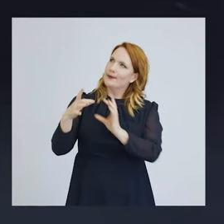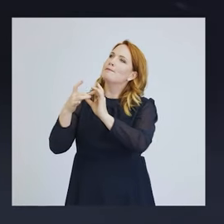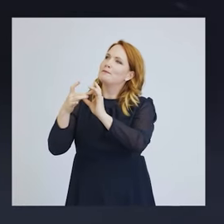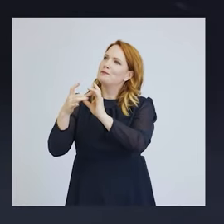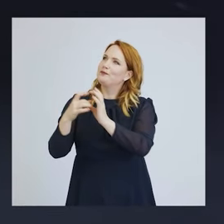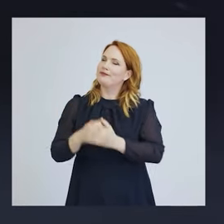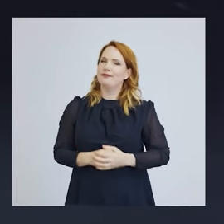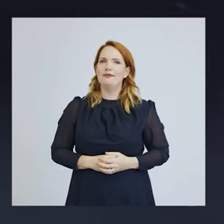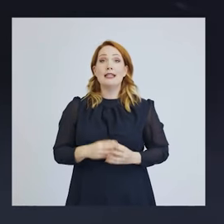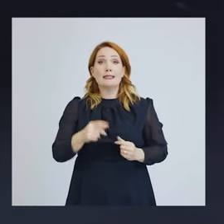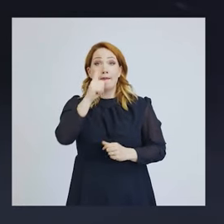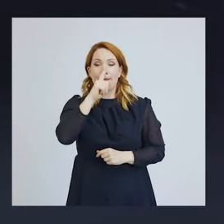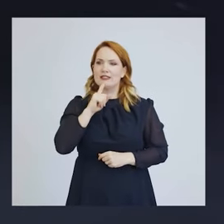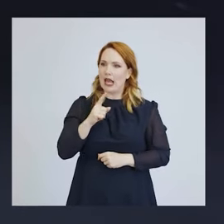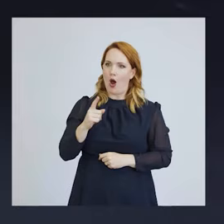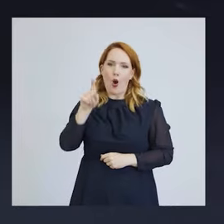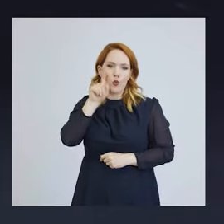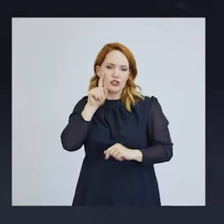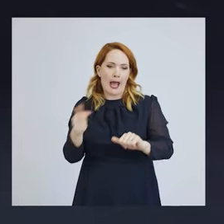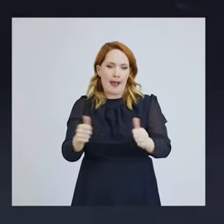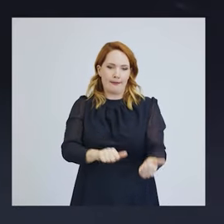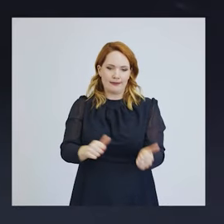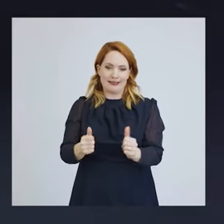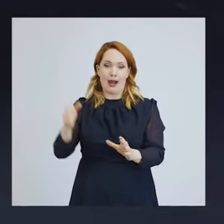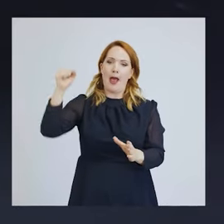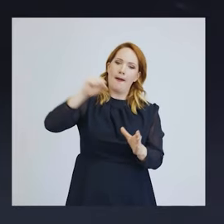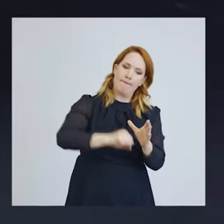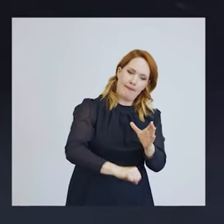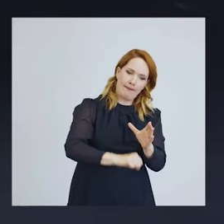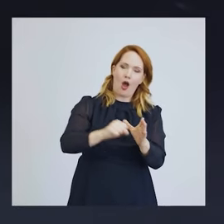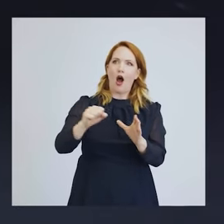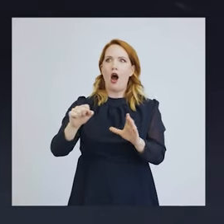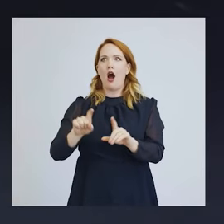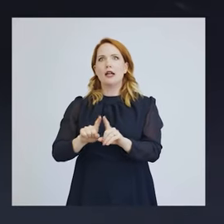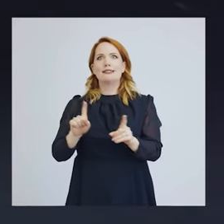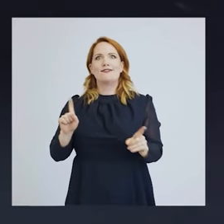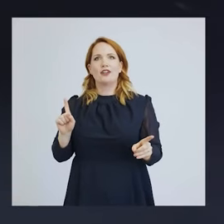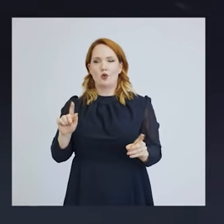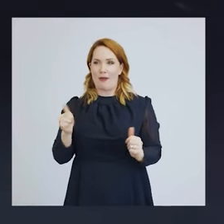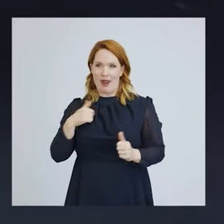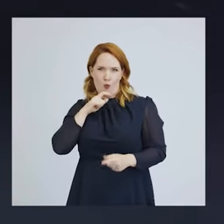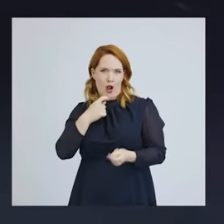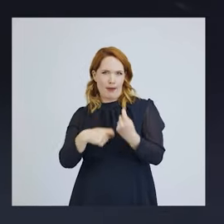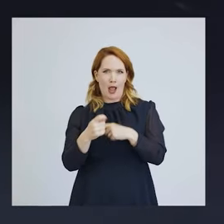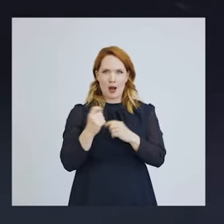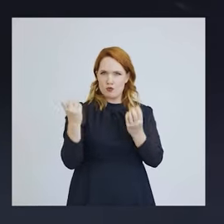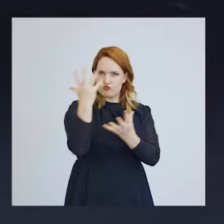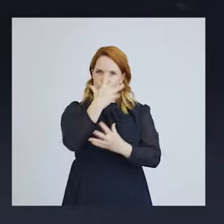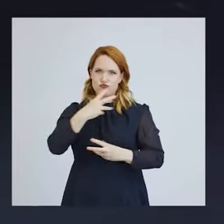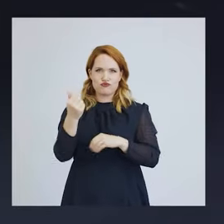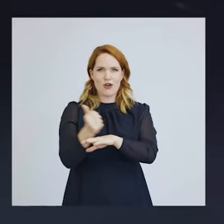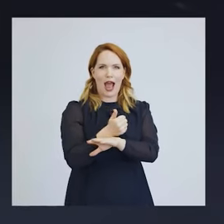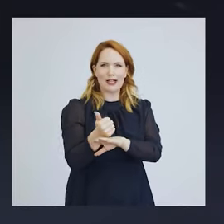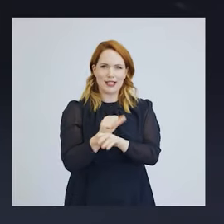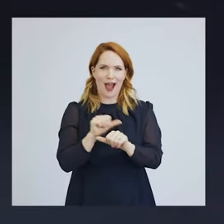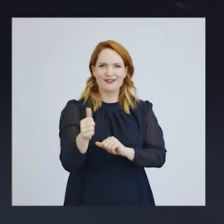of faith. But a lot of people say that when you're in the water and you come out, you're like a different person, you know. Like I could come out like Brad